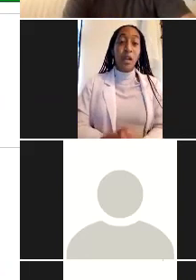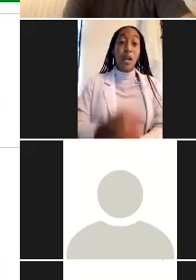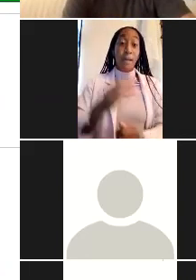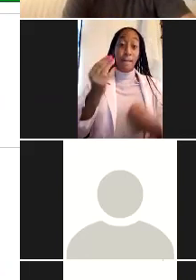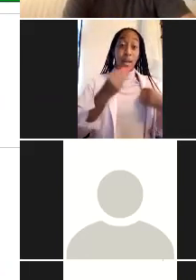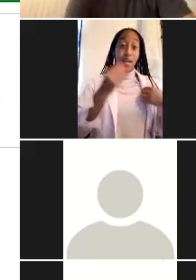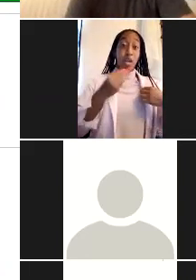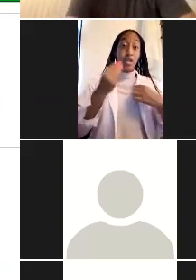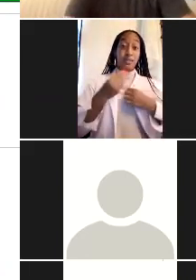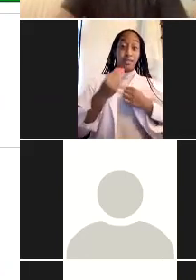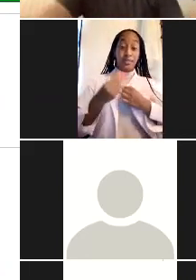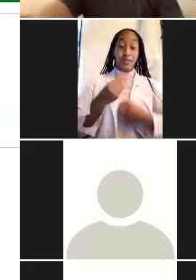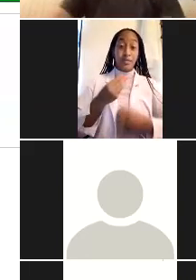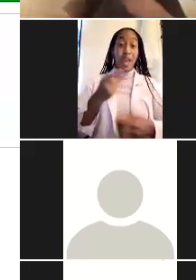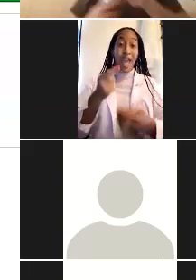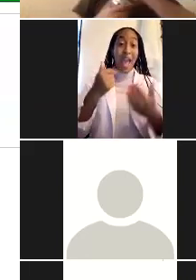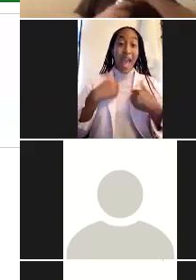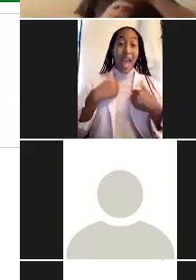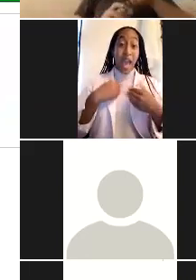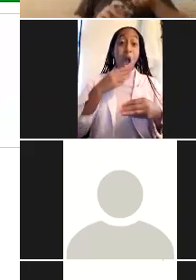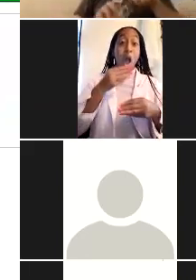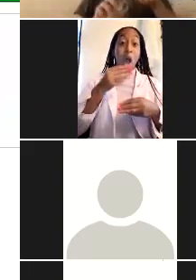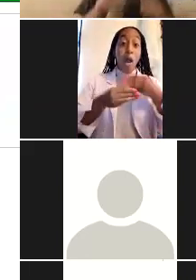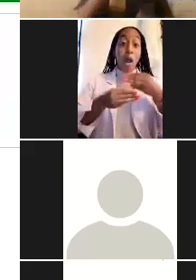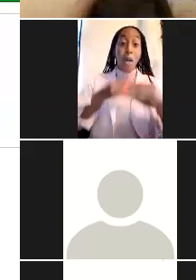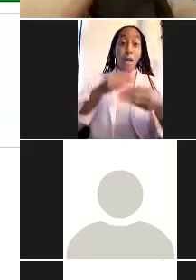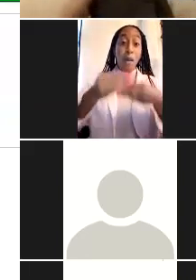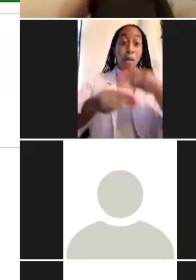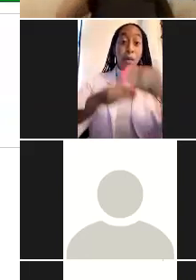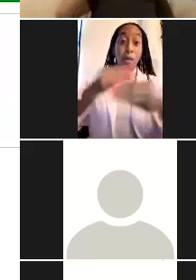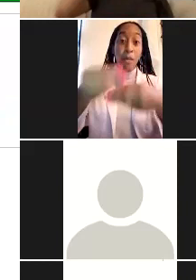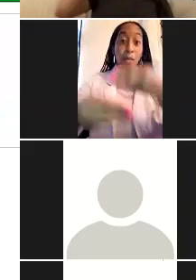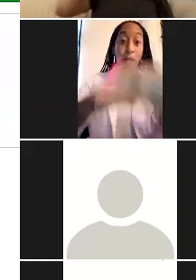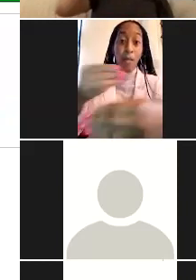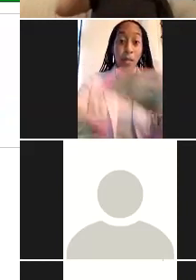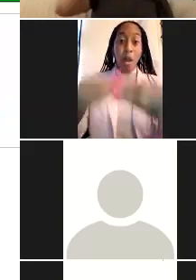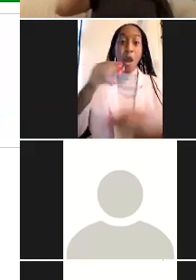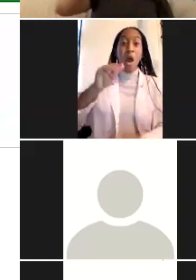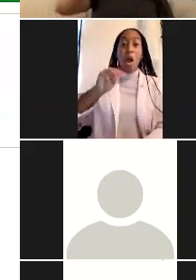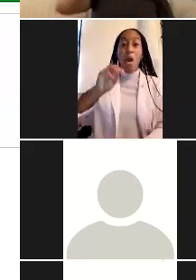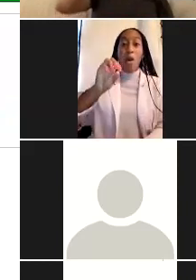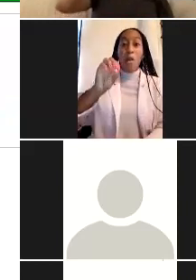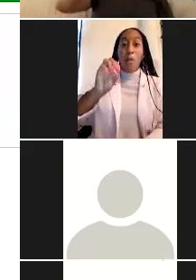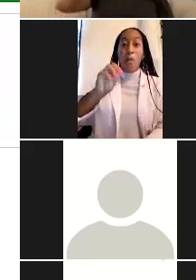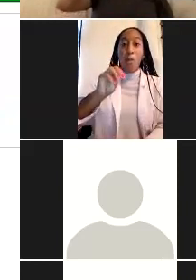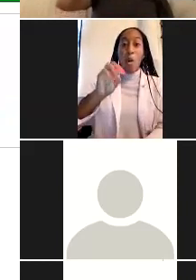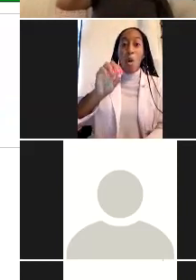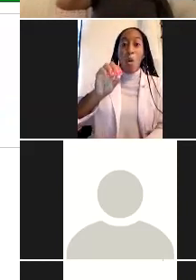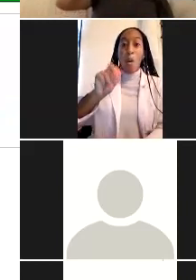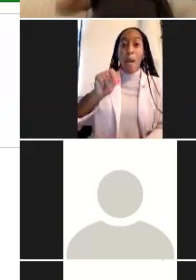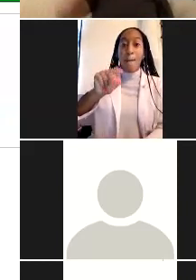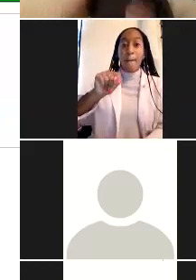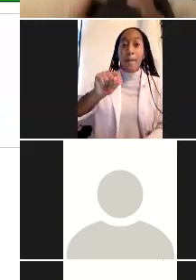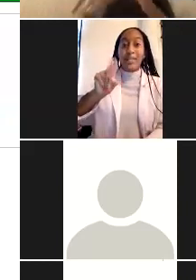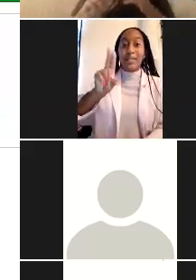covered momentum and impulse. And then I started covering work and energy, but